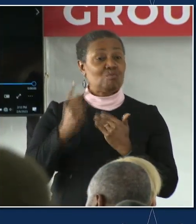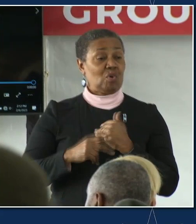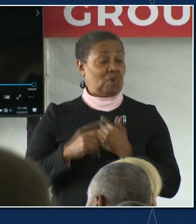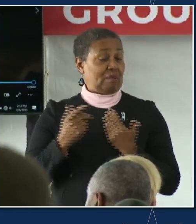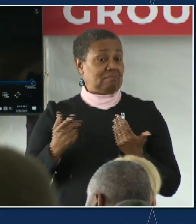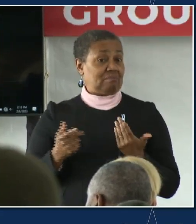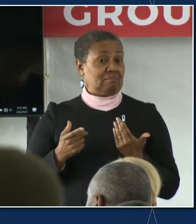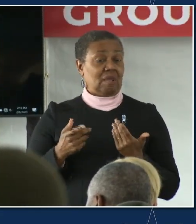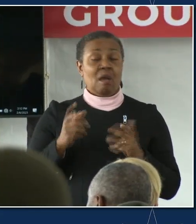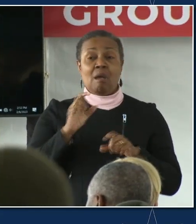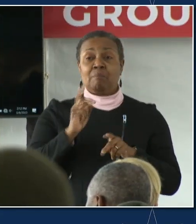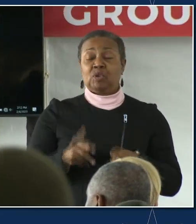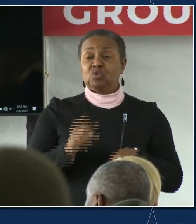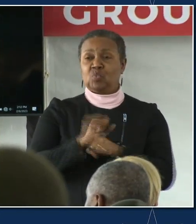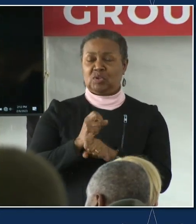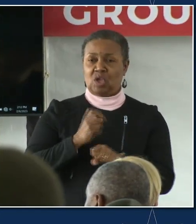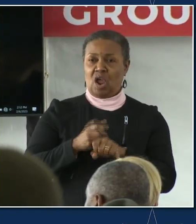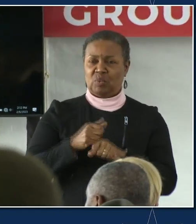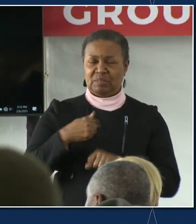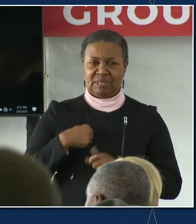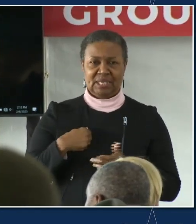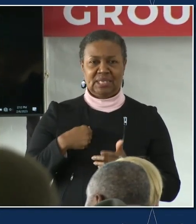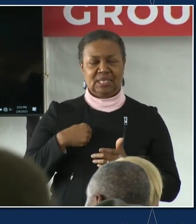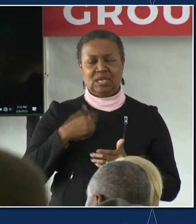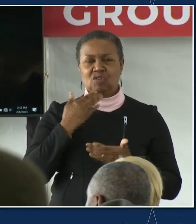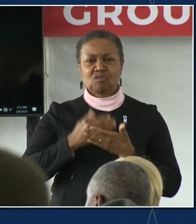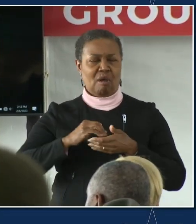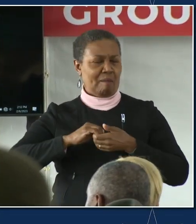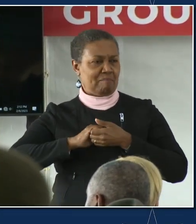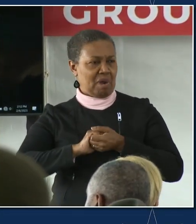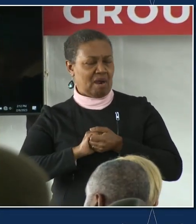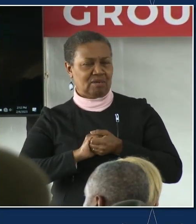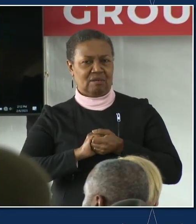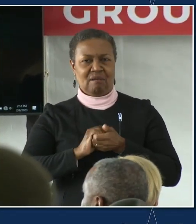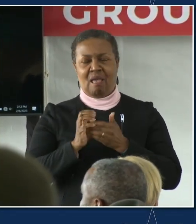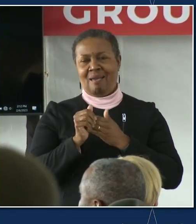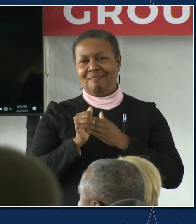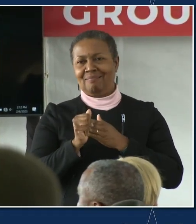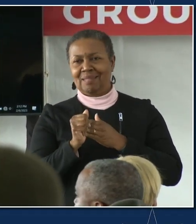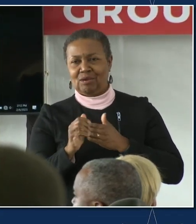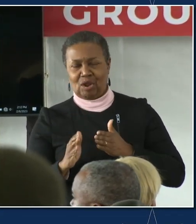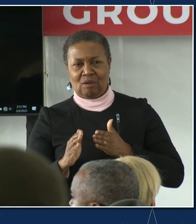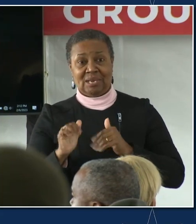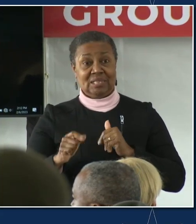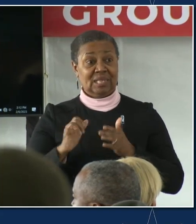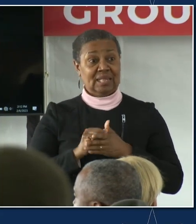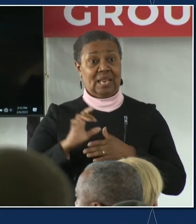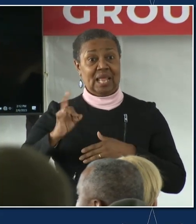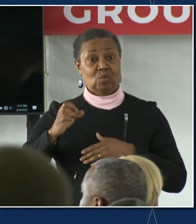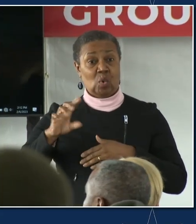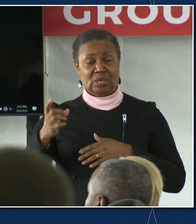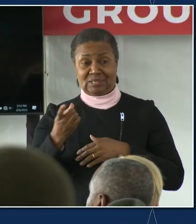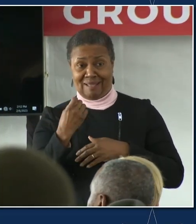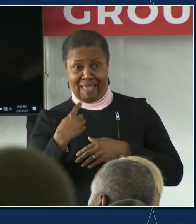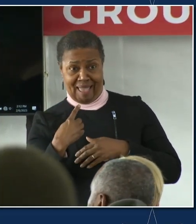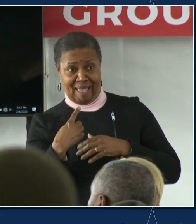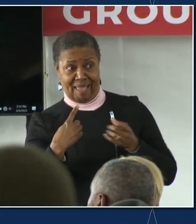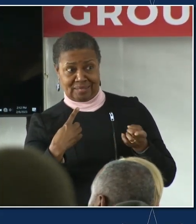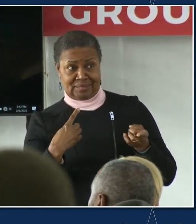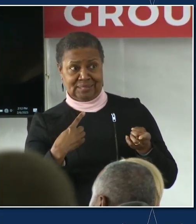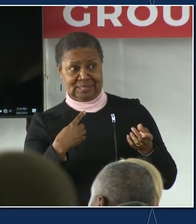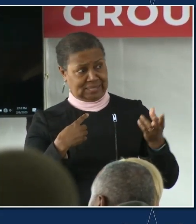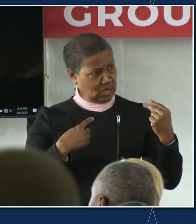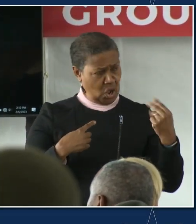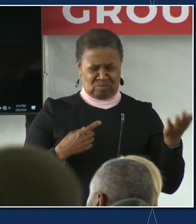Is somebody who works really hard with me. She's a great partner. She's a great leader. Anything the 8th Ward has asked for, she's never said